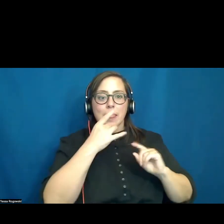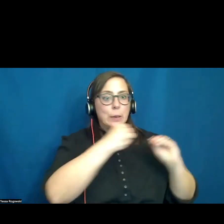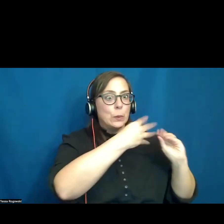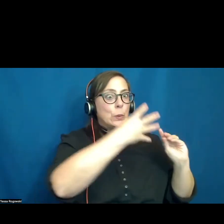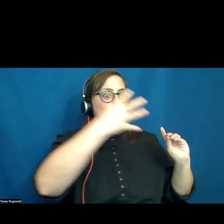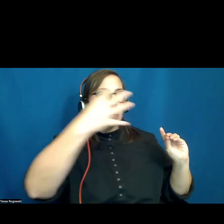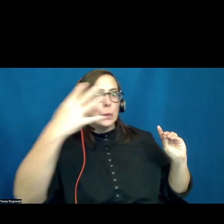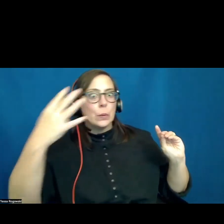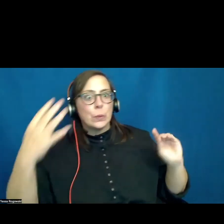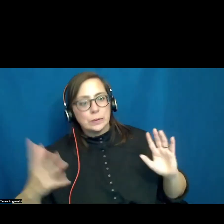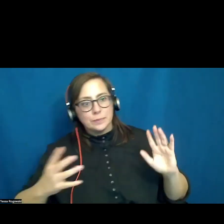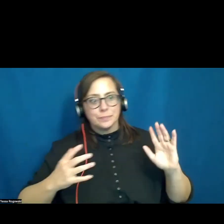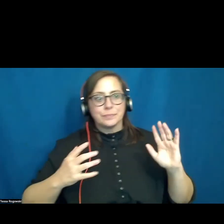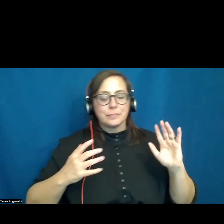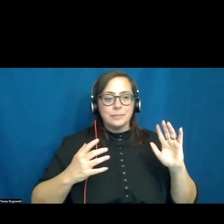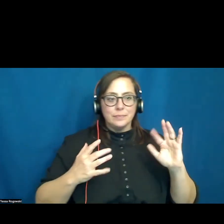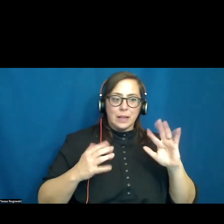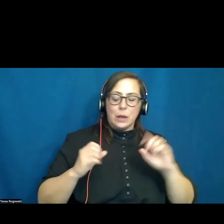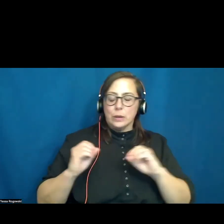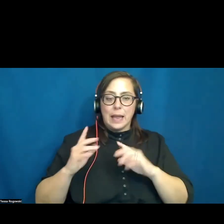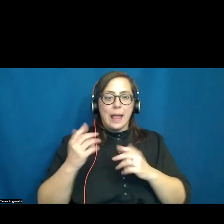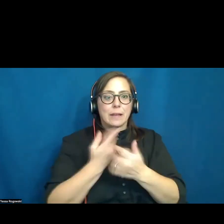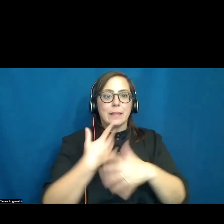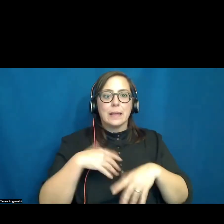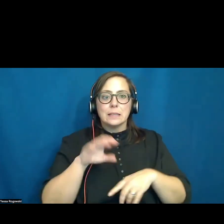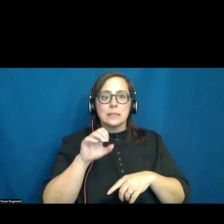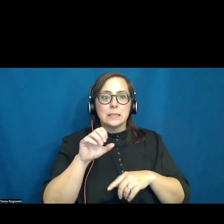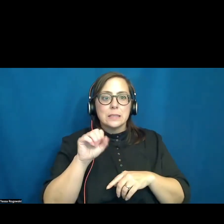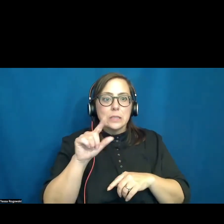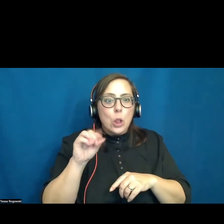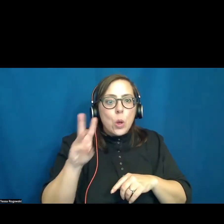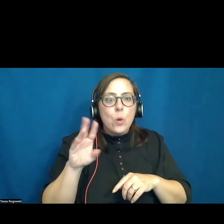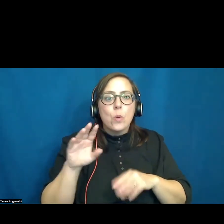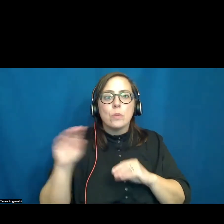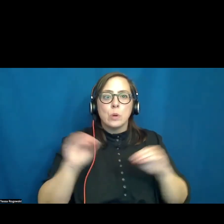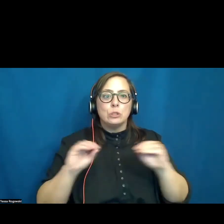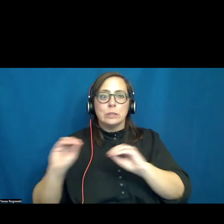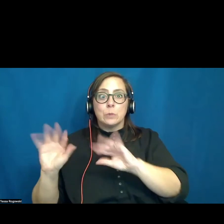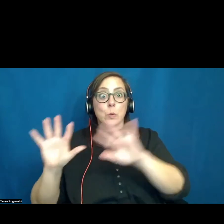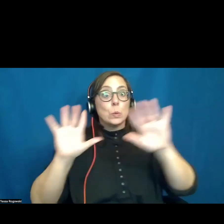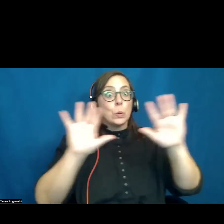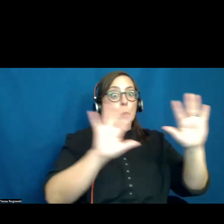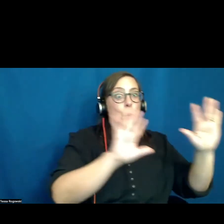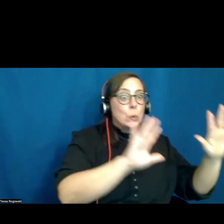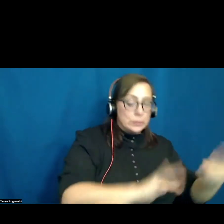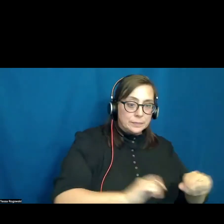after it's like past you, after it's moved past your line of vision. these sorts of things.